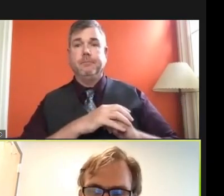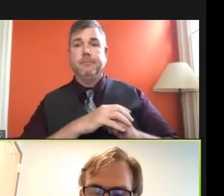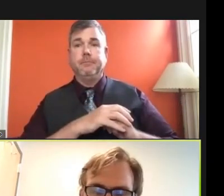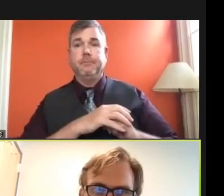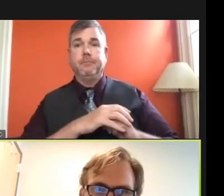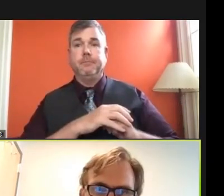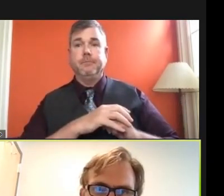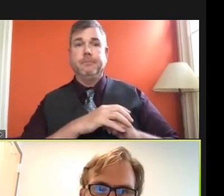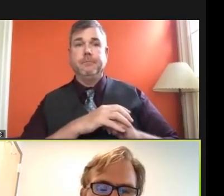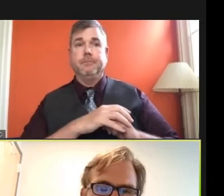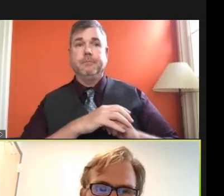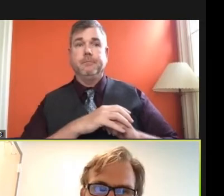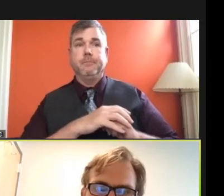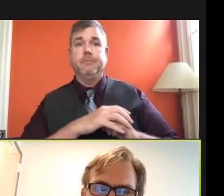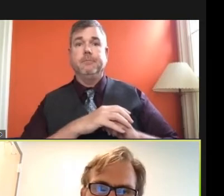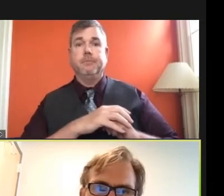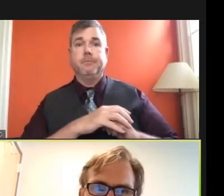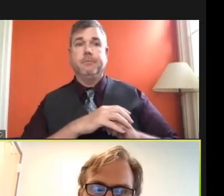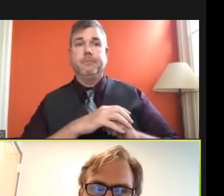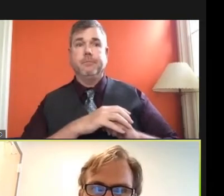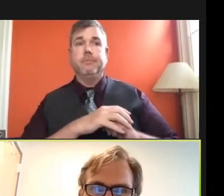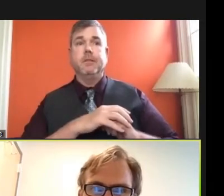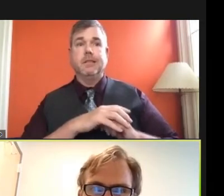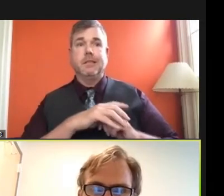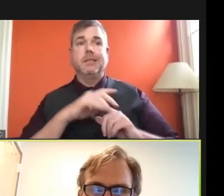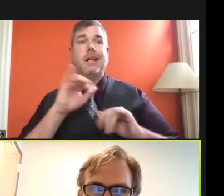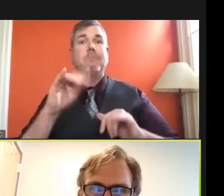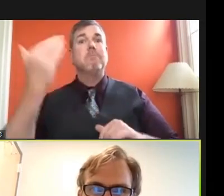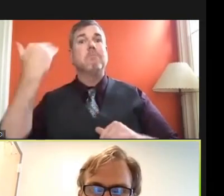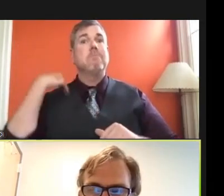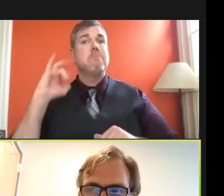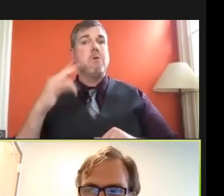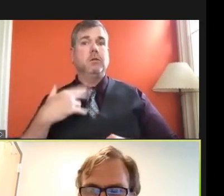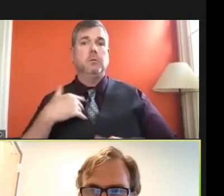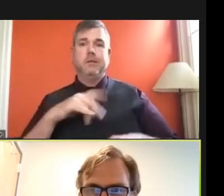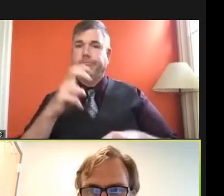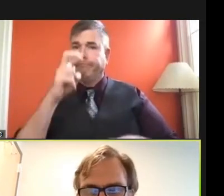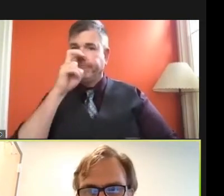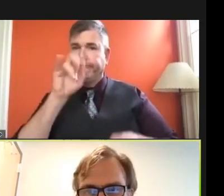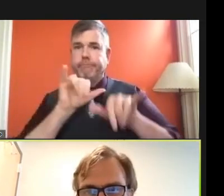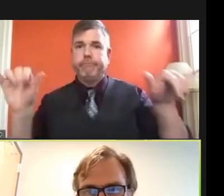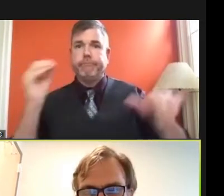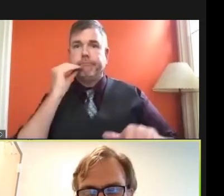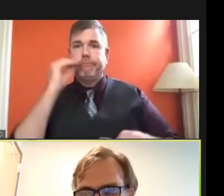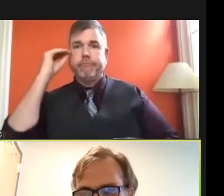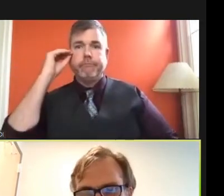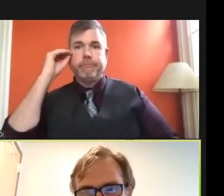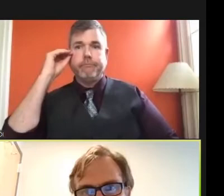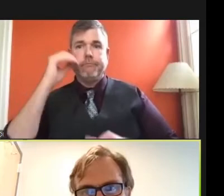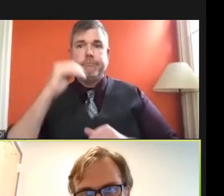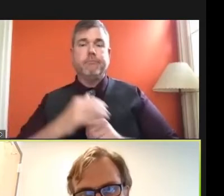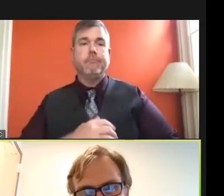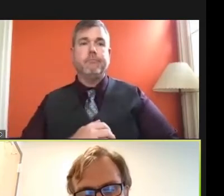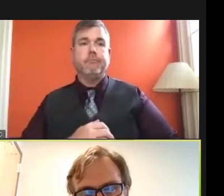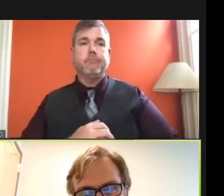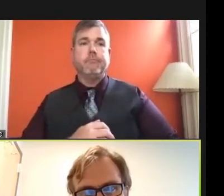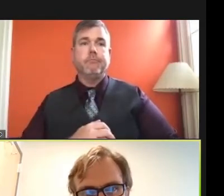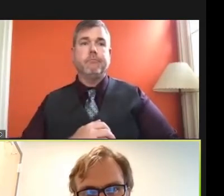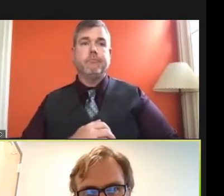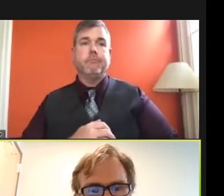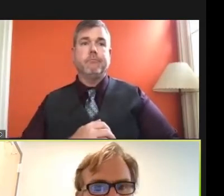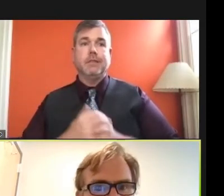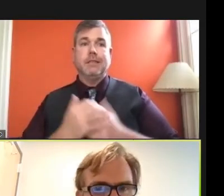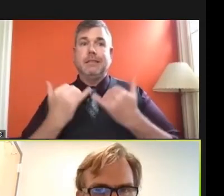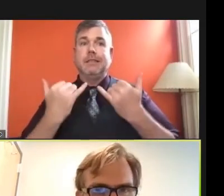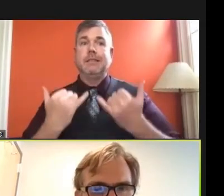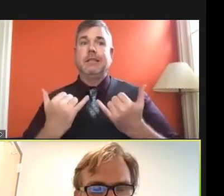of the reasons we've been cautious in moving forward is that our approach has really been to move forward more slowly rather than